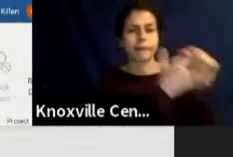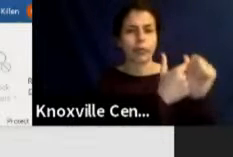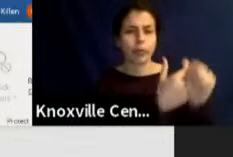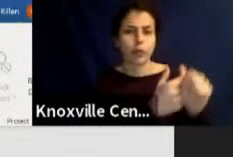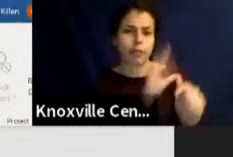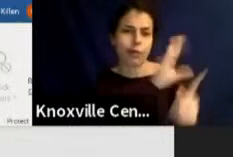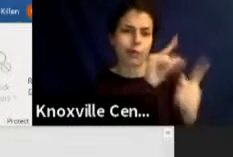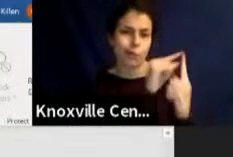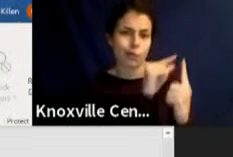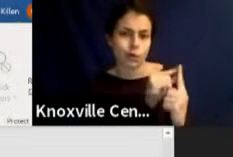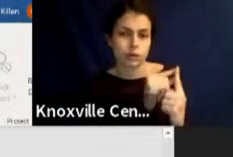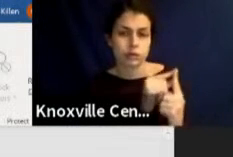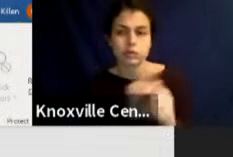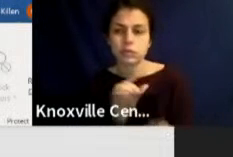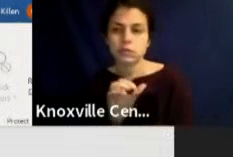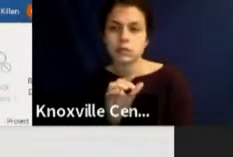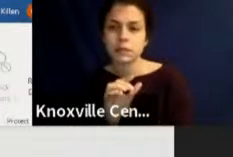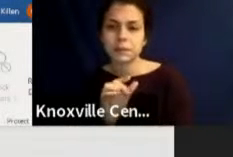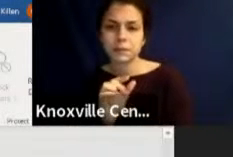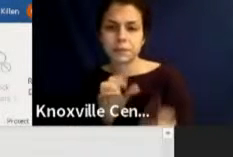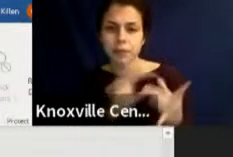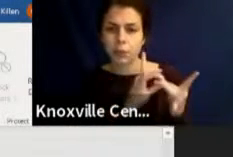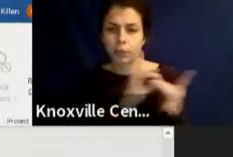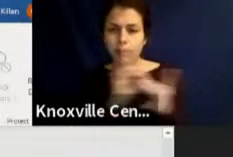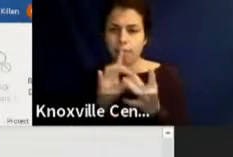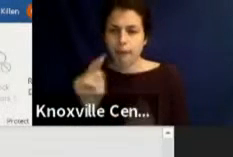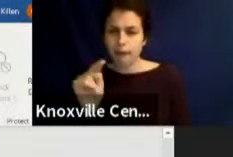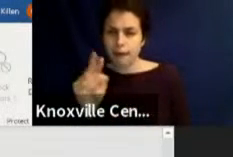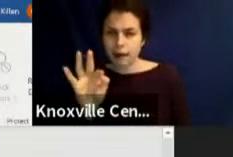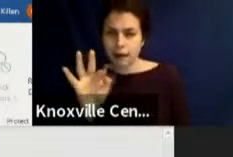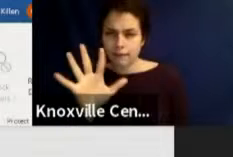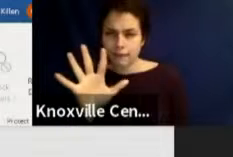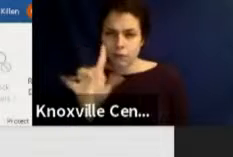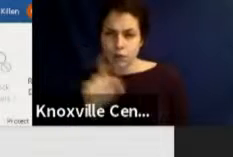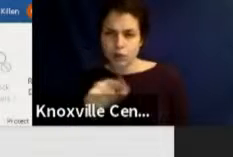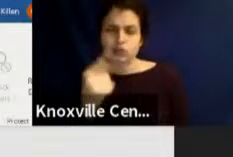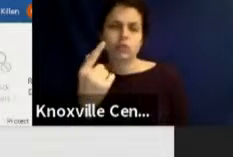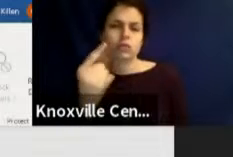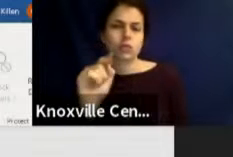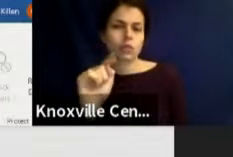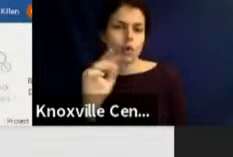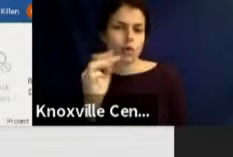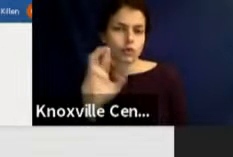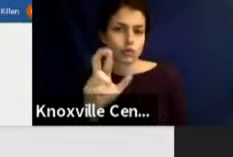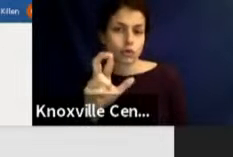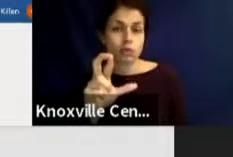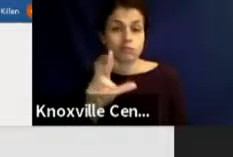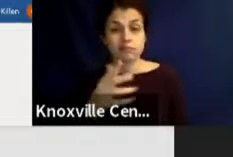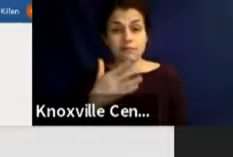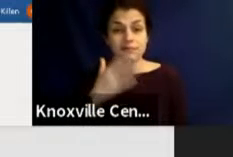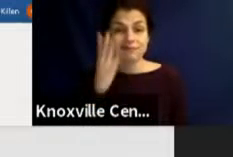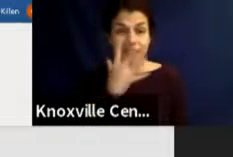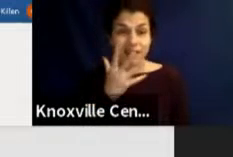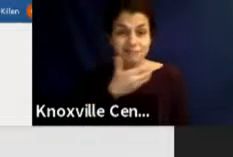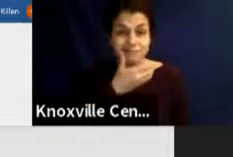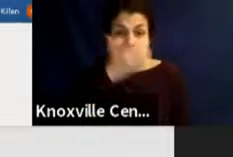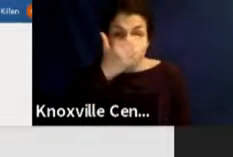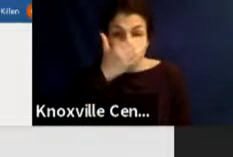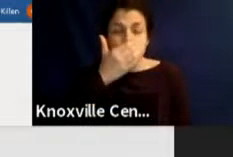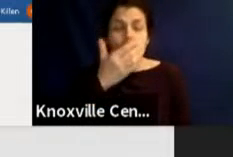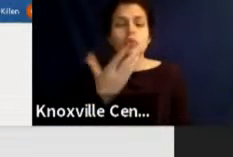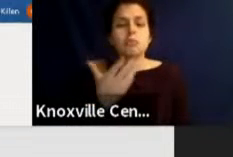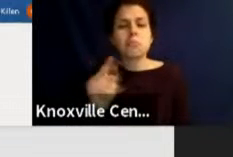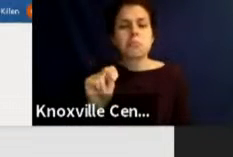question, when you look at what is obviously the most effective of the face coverings, it would be an N95 or in